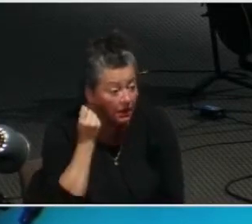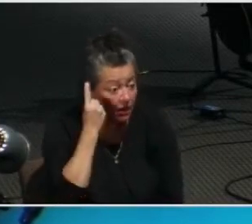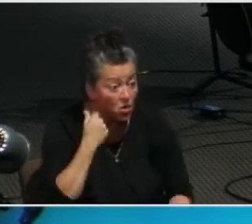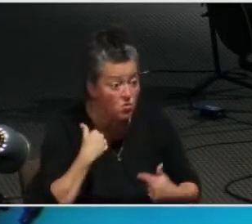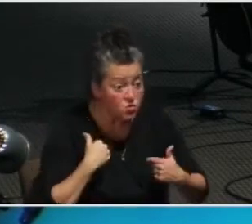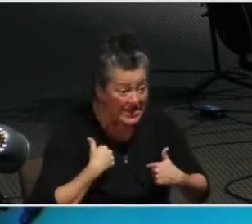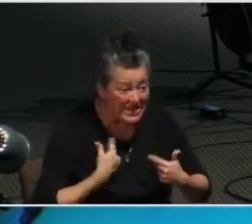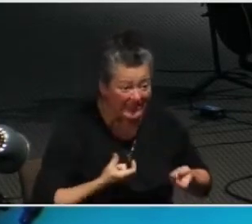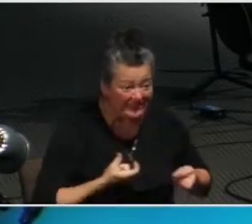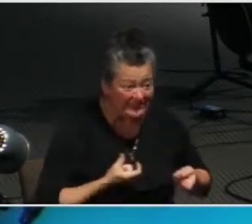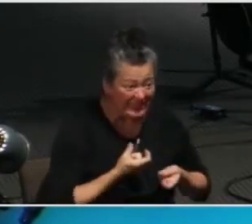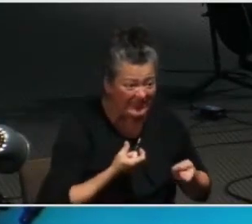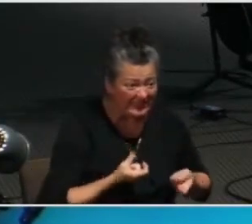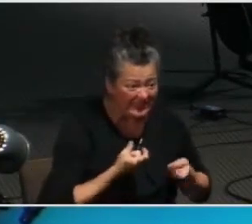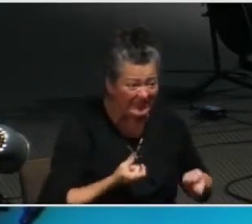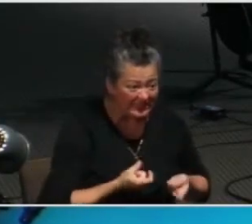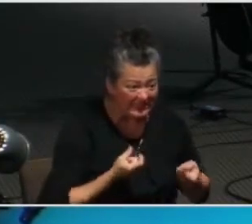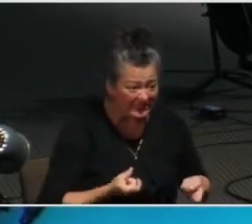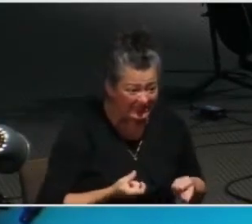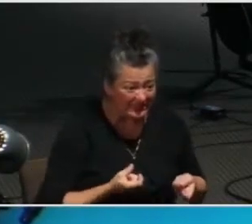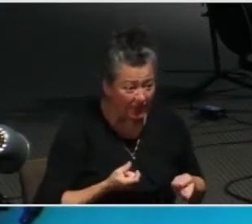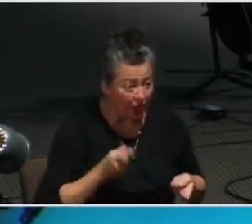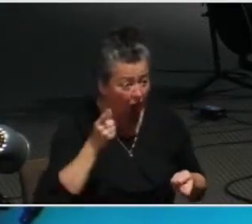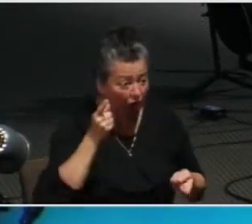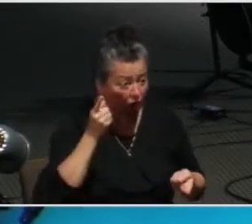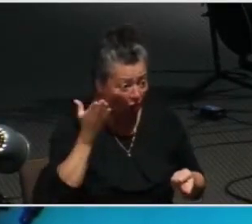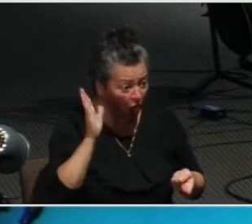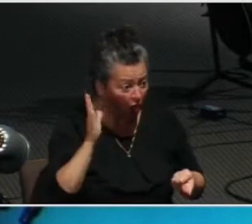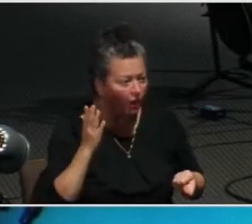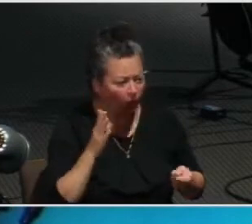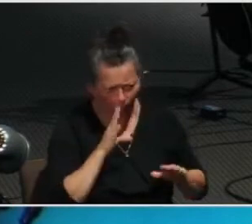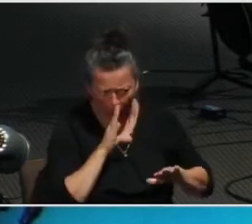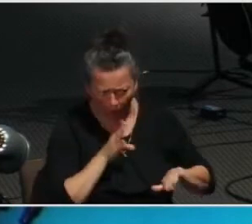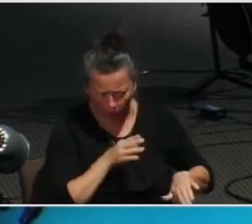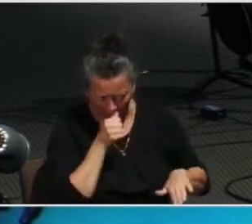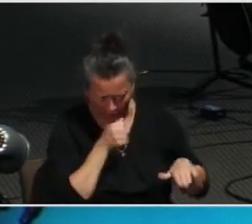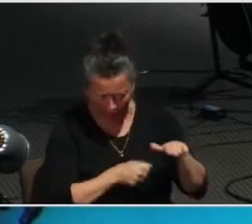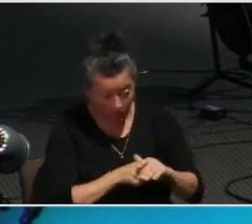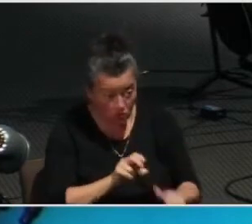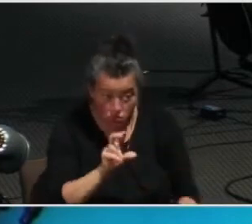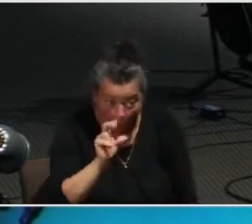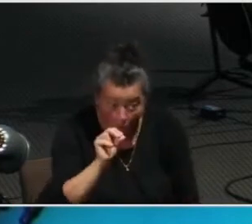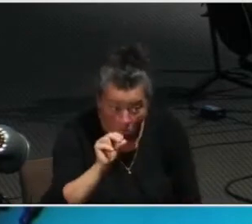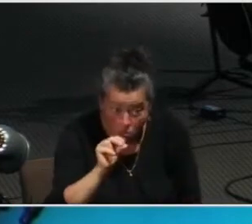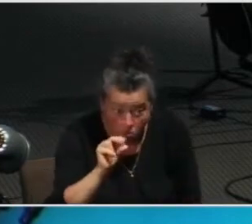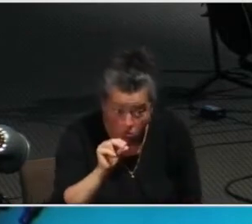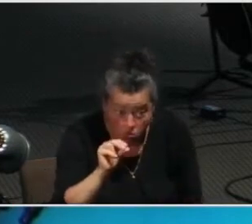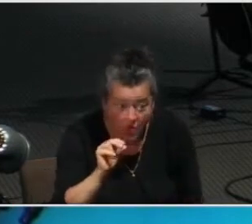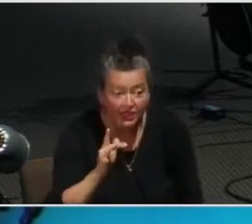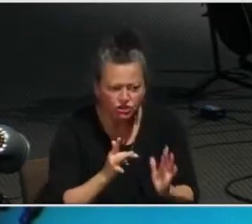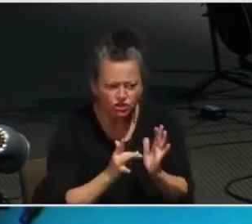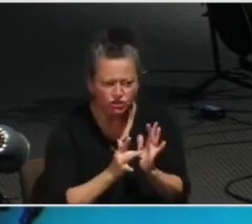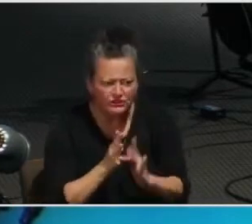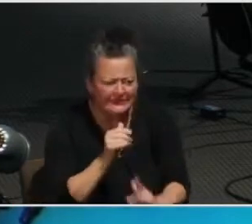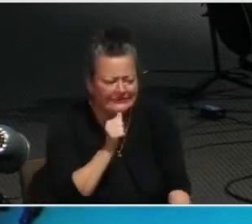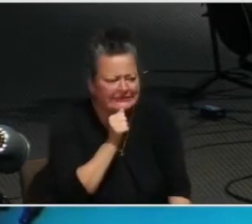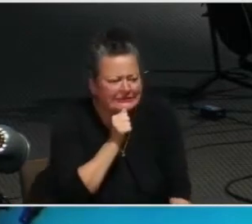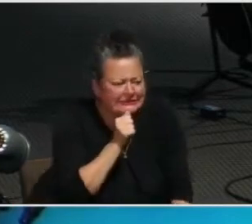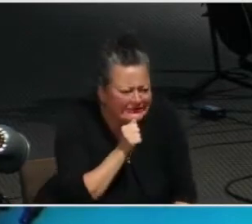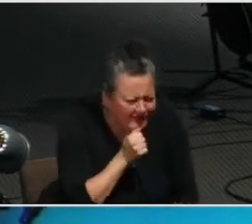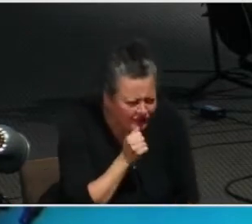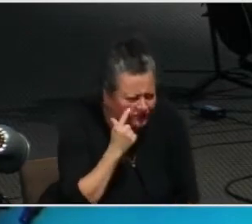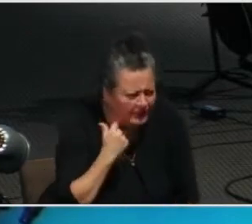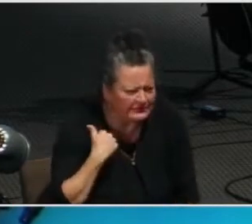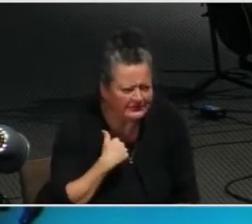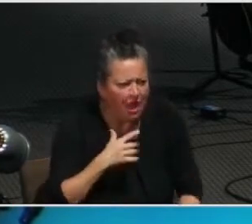Christ. He didn't sweep it under the carpet. Jesus paid for it with his blood. But if people reject that offer